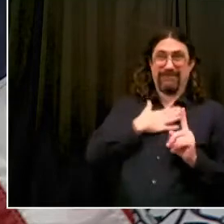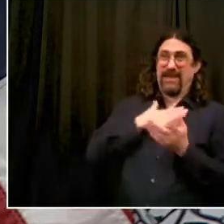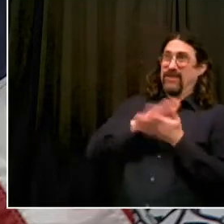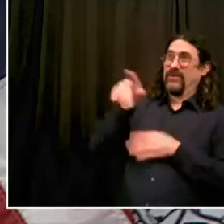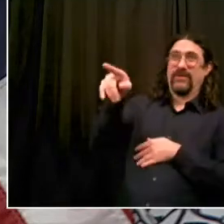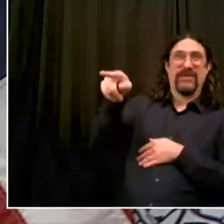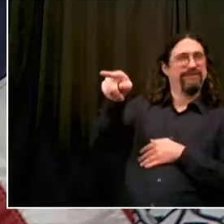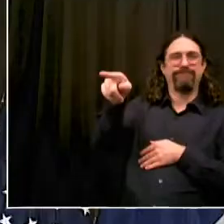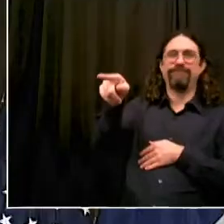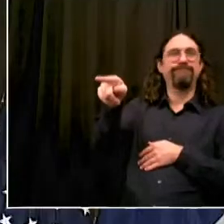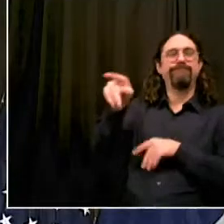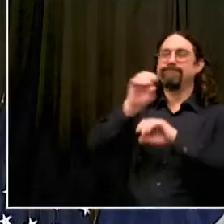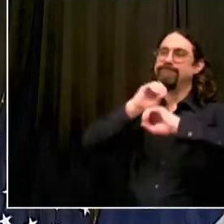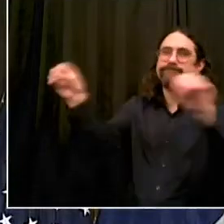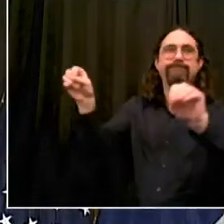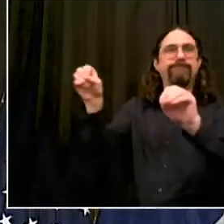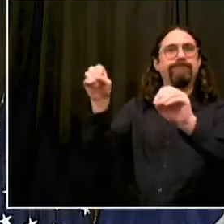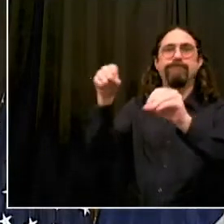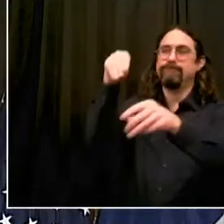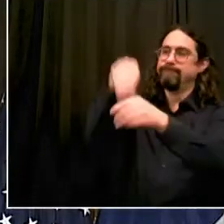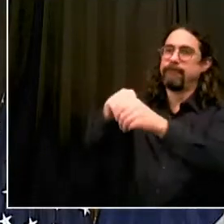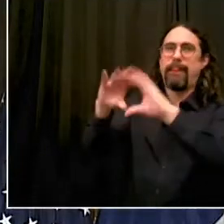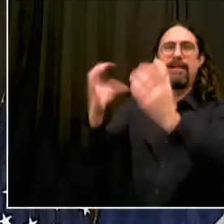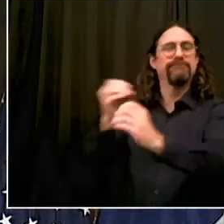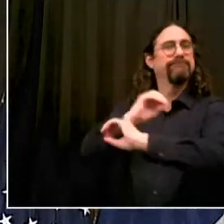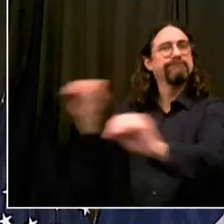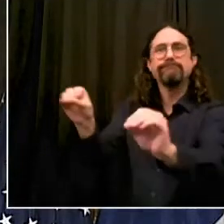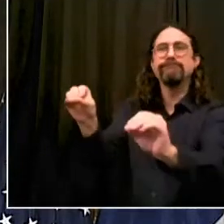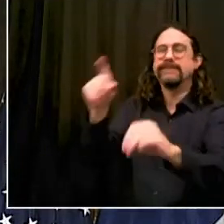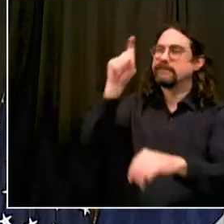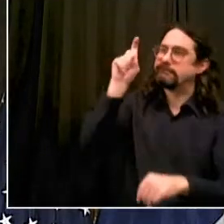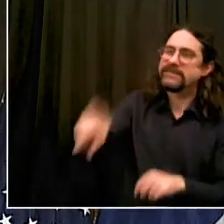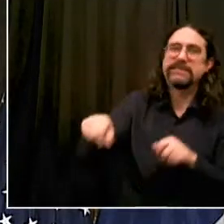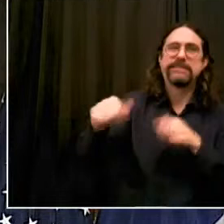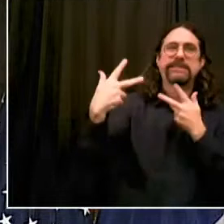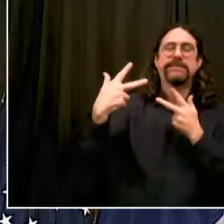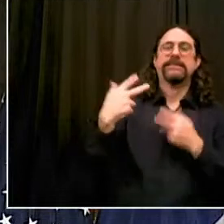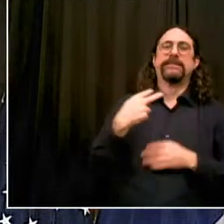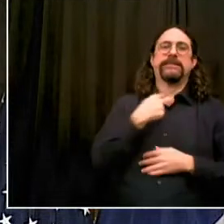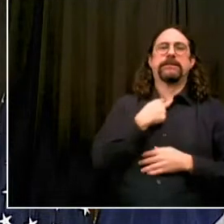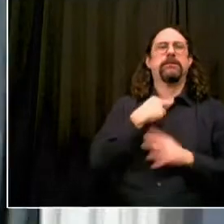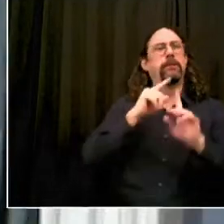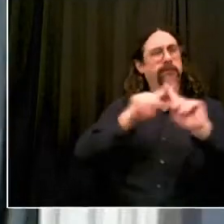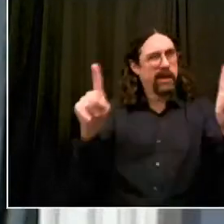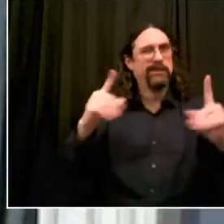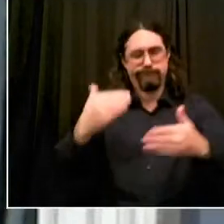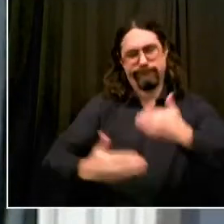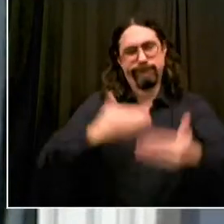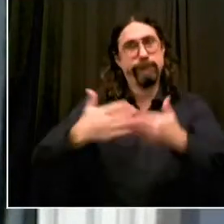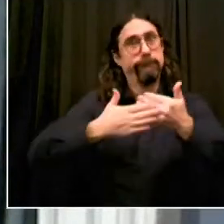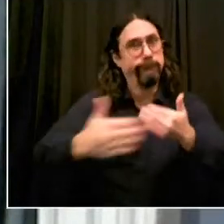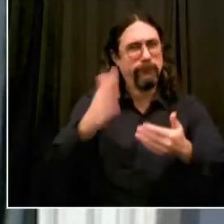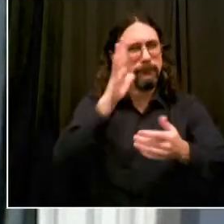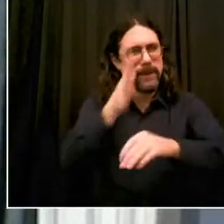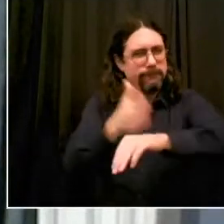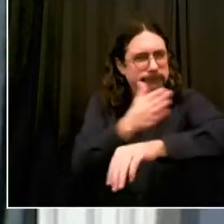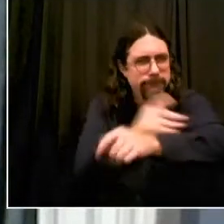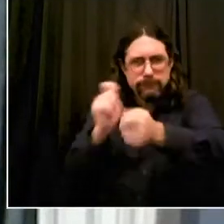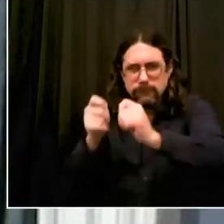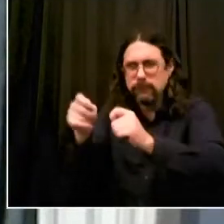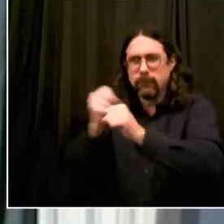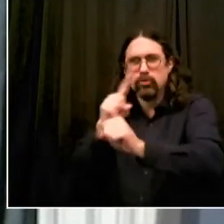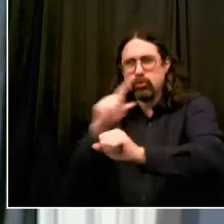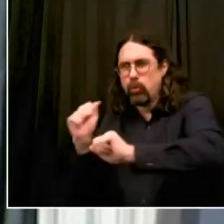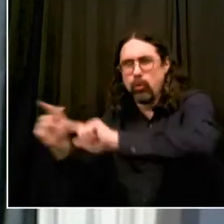new opportunities. Go ahead, Chancellor. Yes, Mr. Mayor, I'll only add that our goal, Eliza, always is to serve as